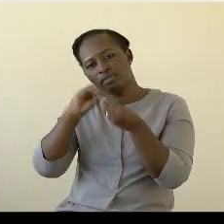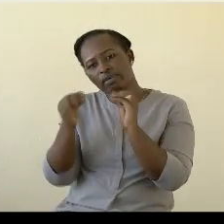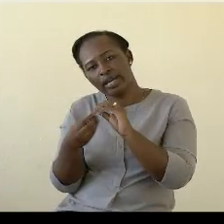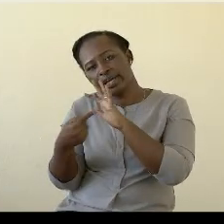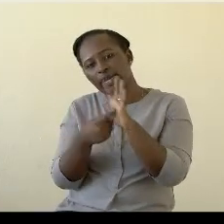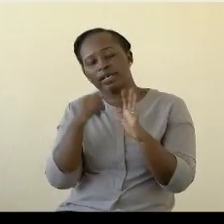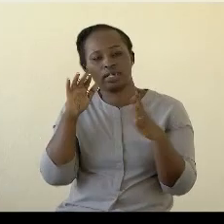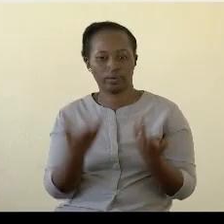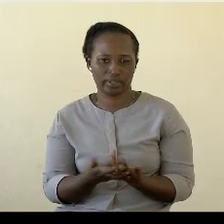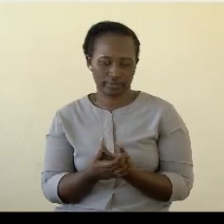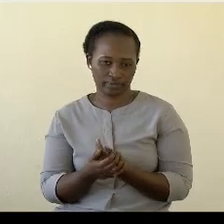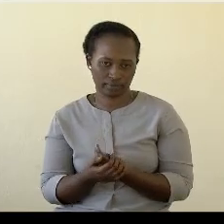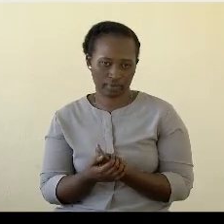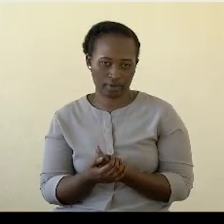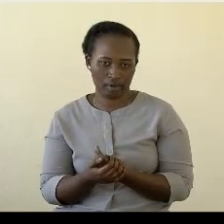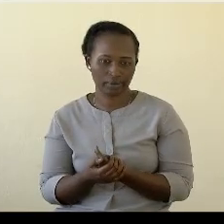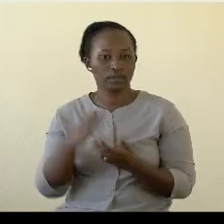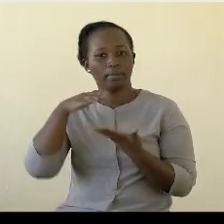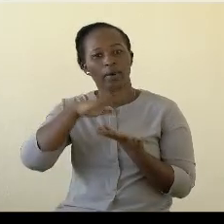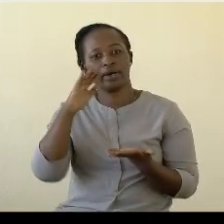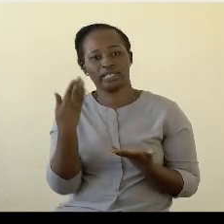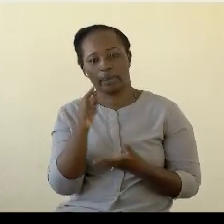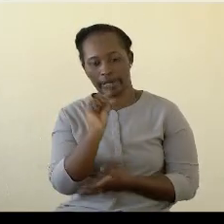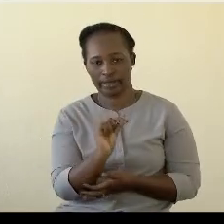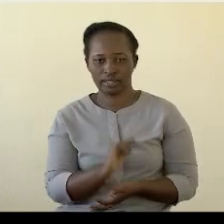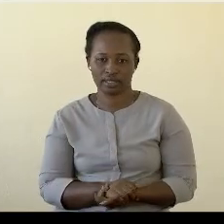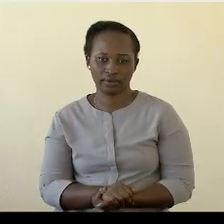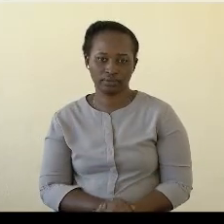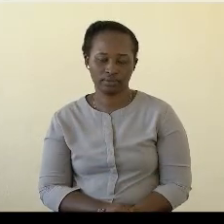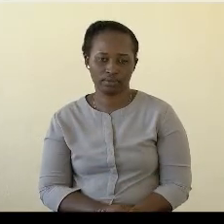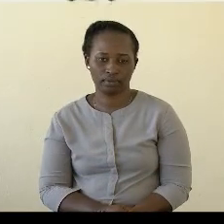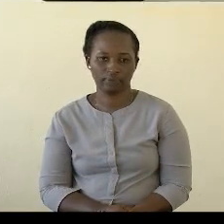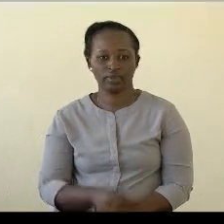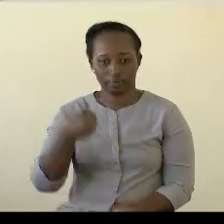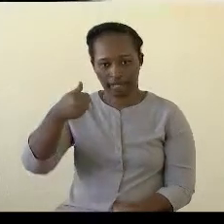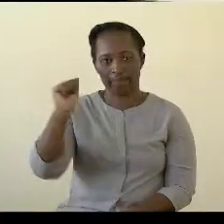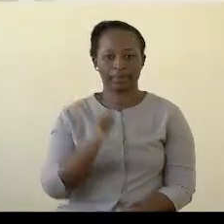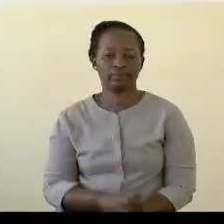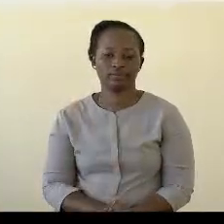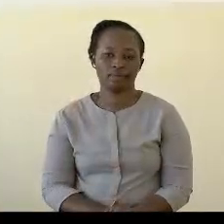like? More or less? It's up to you.